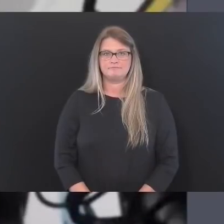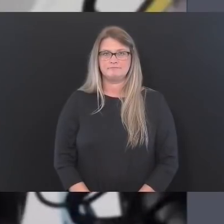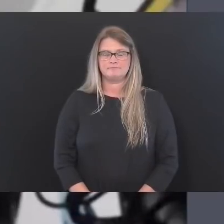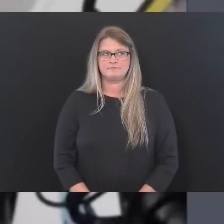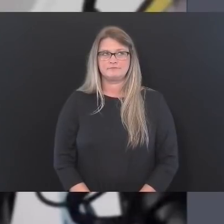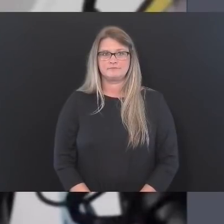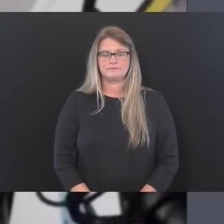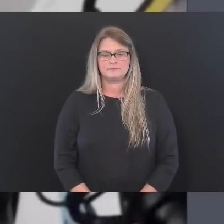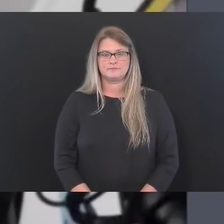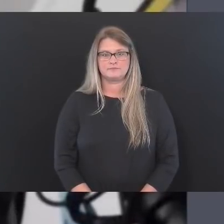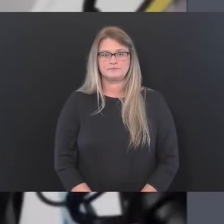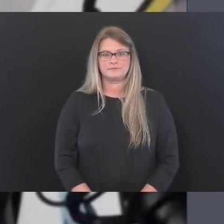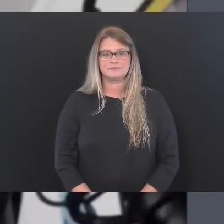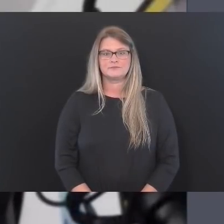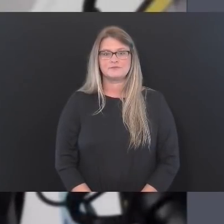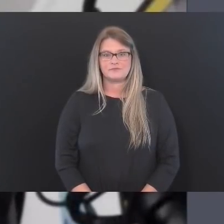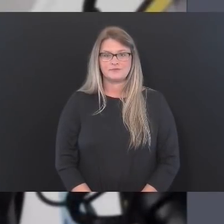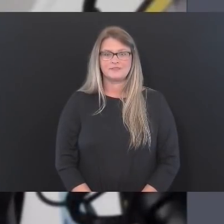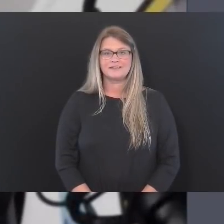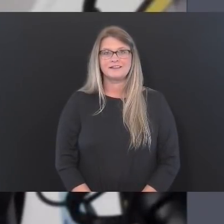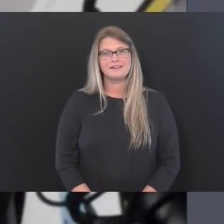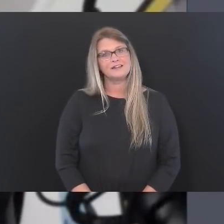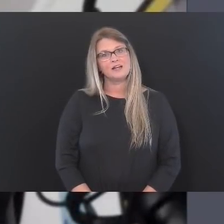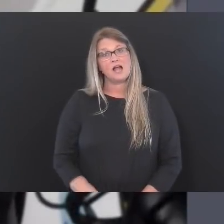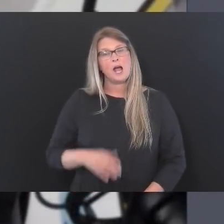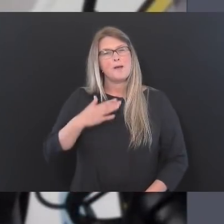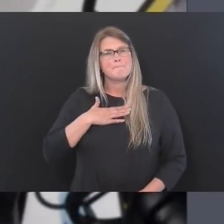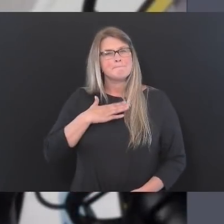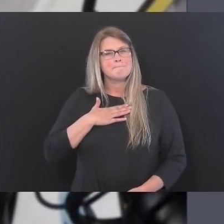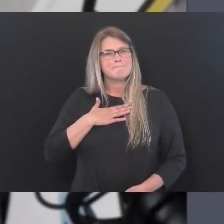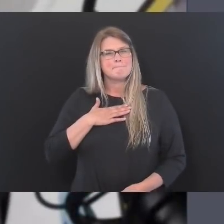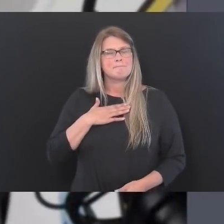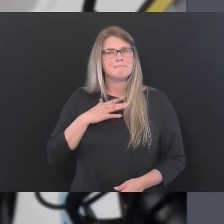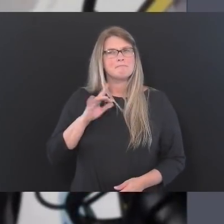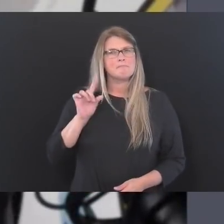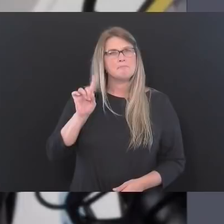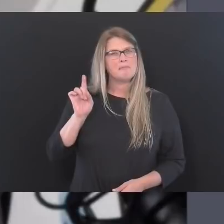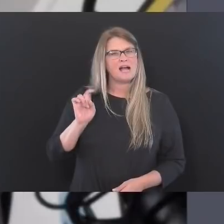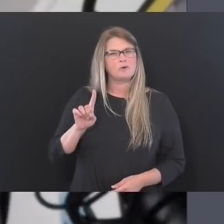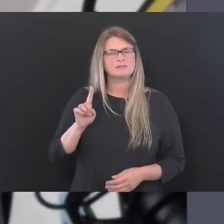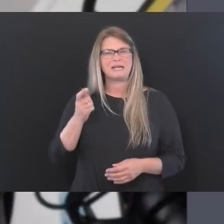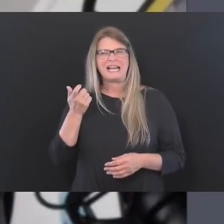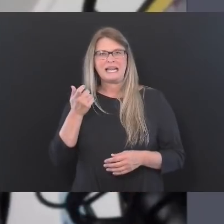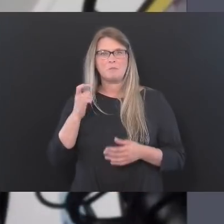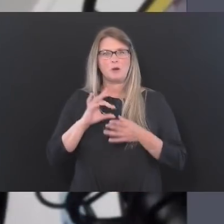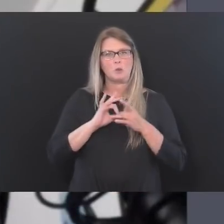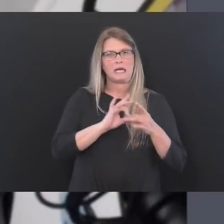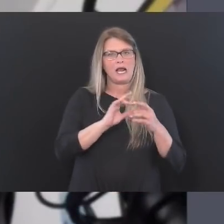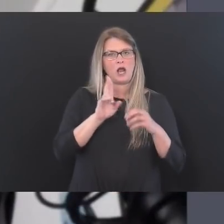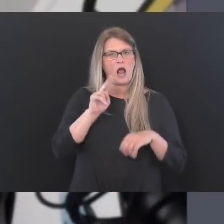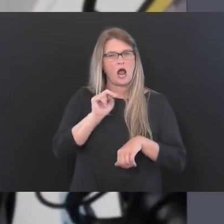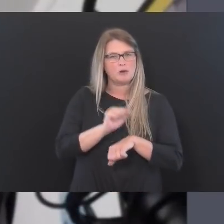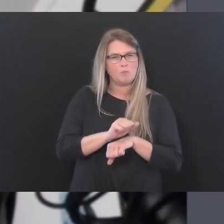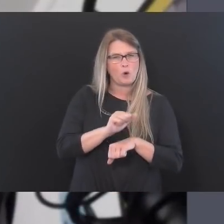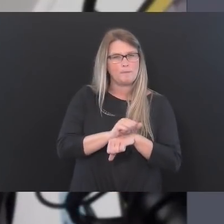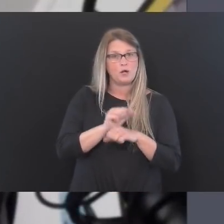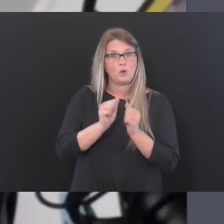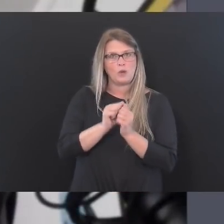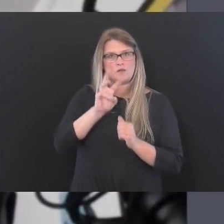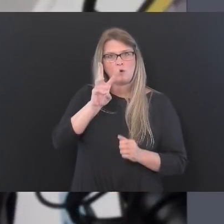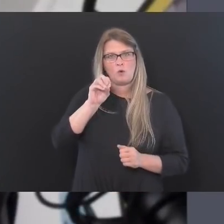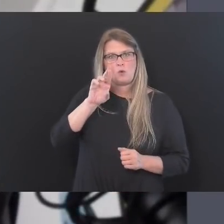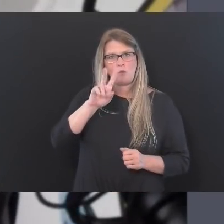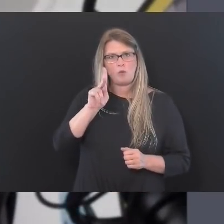Yes, Stephen Adams, Ogden Newspapers here. And my question's a little bit related to the unemployment issues with Workforce West